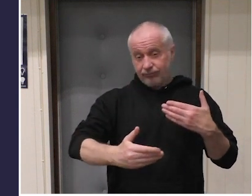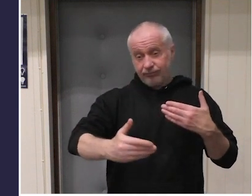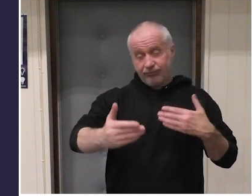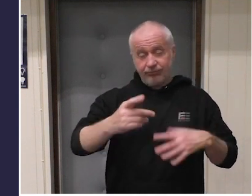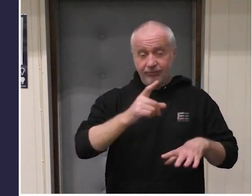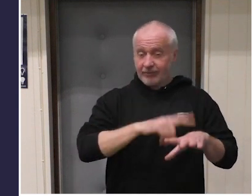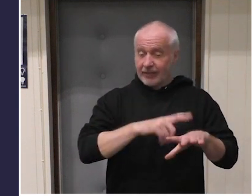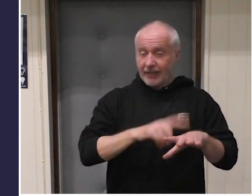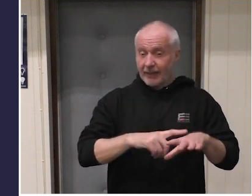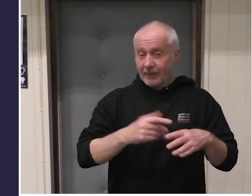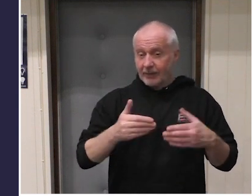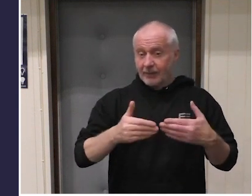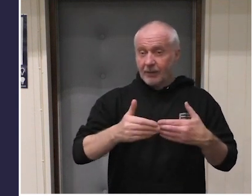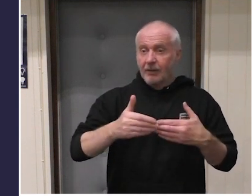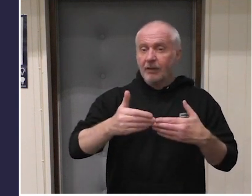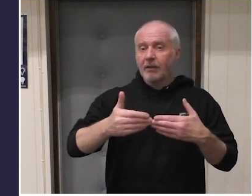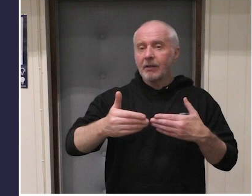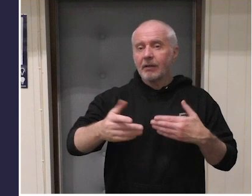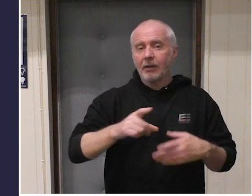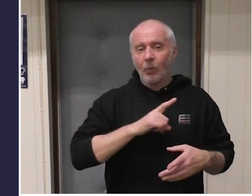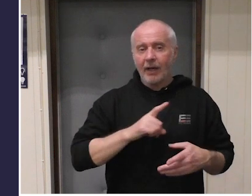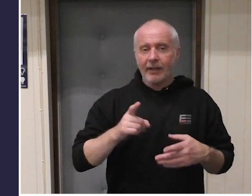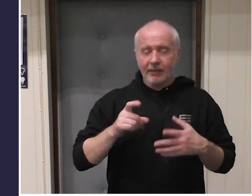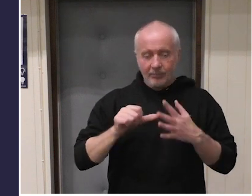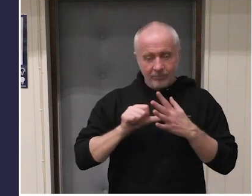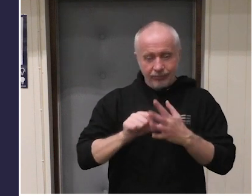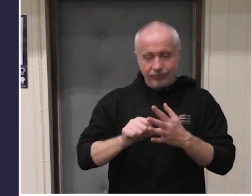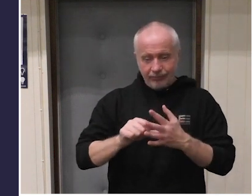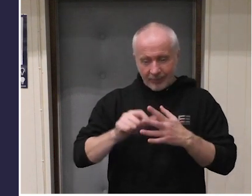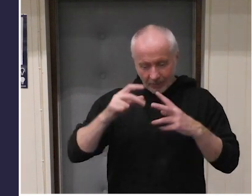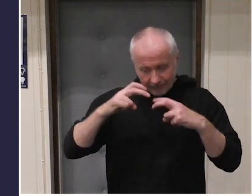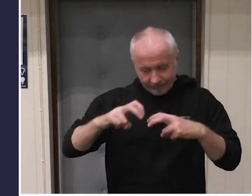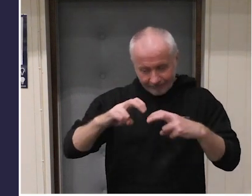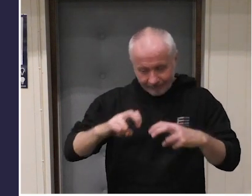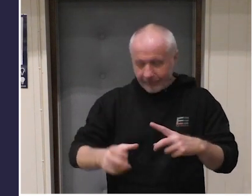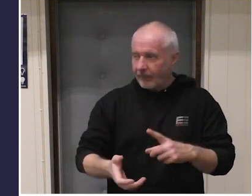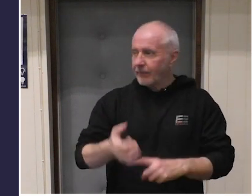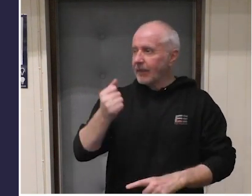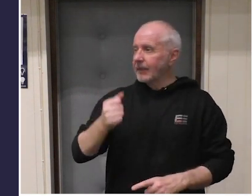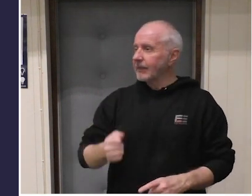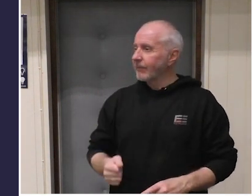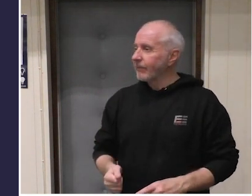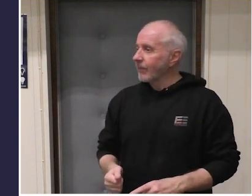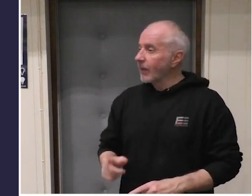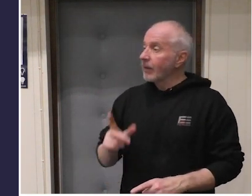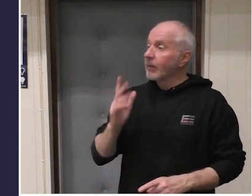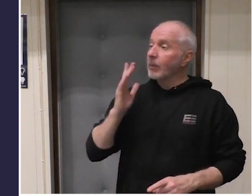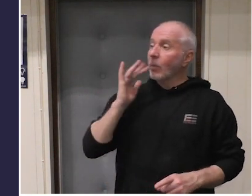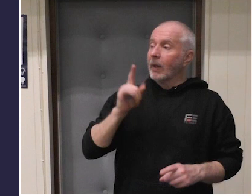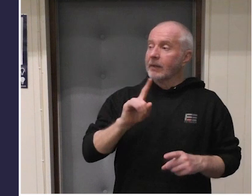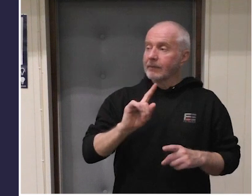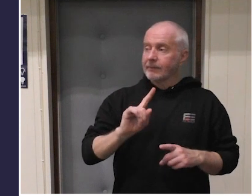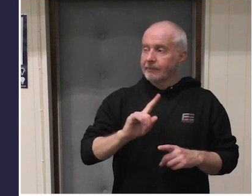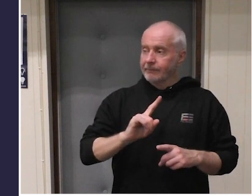For it, yeah, sure, because it's really hard to find. Yeah. Yeah, right. But once it has